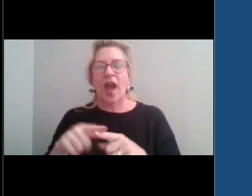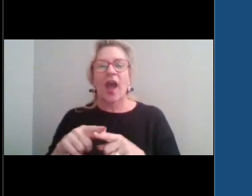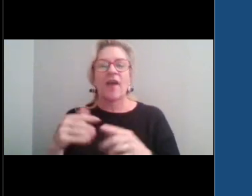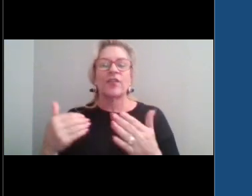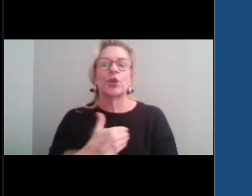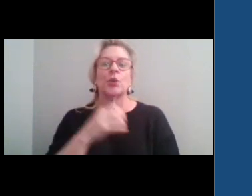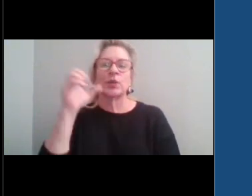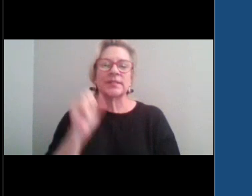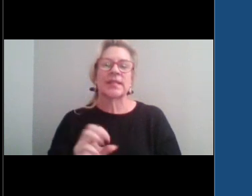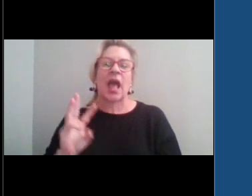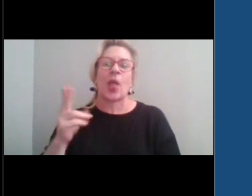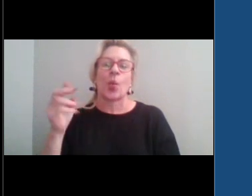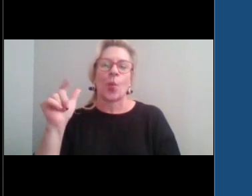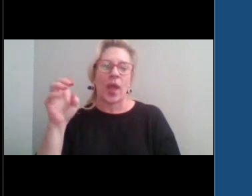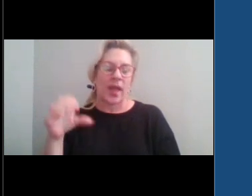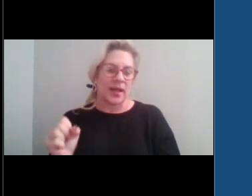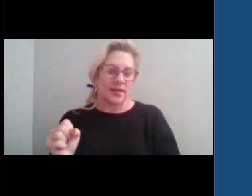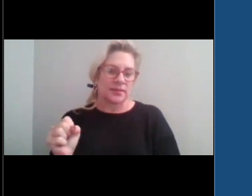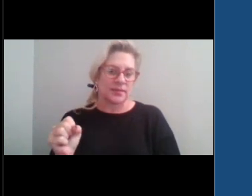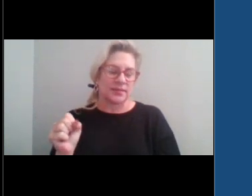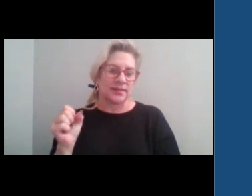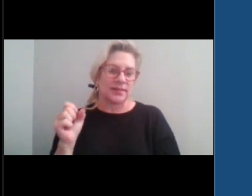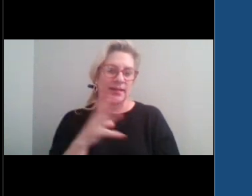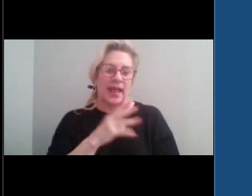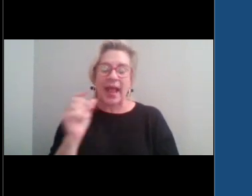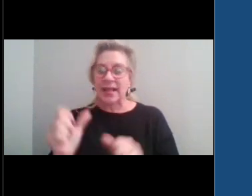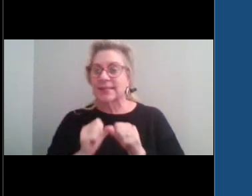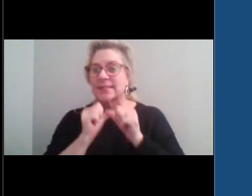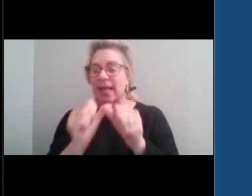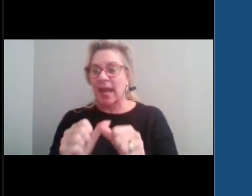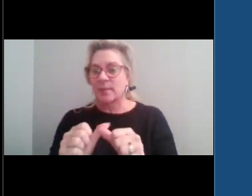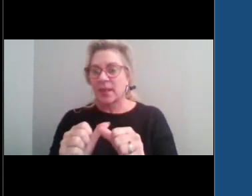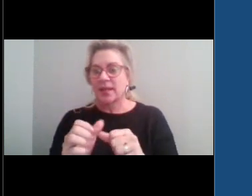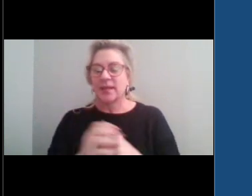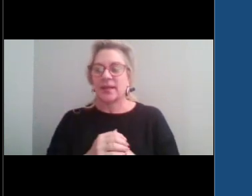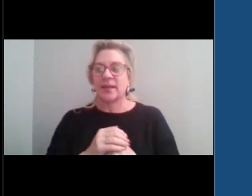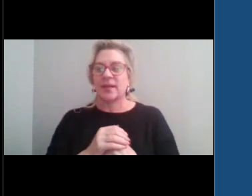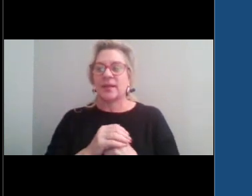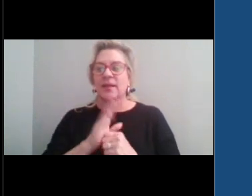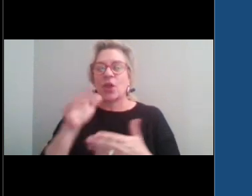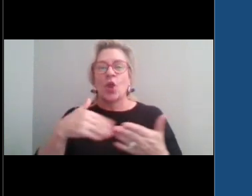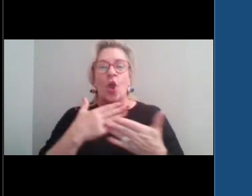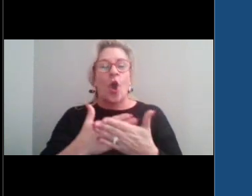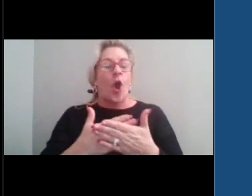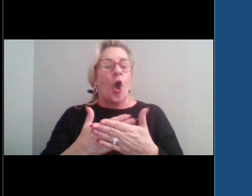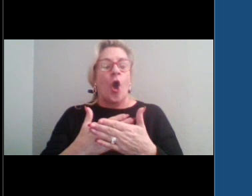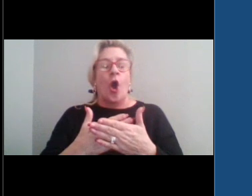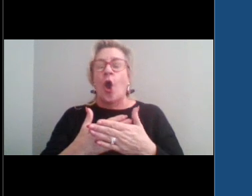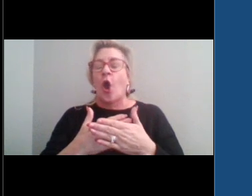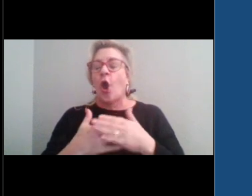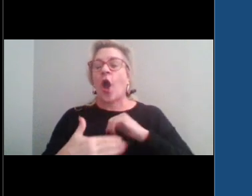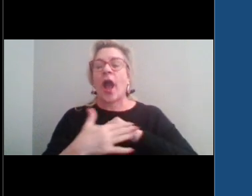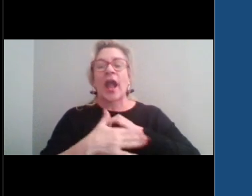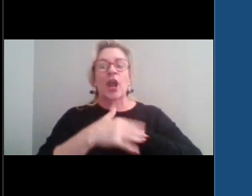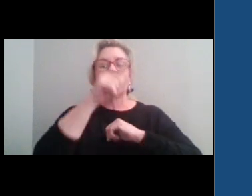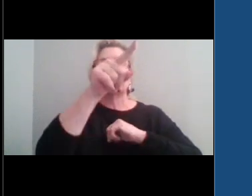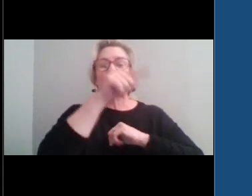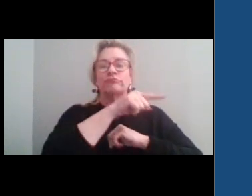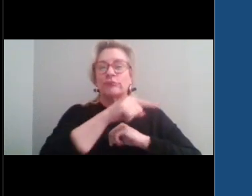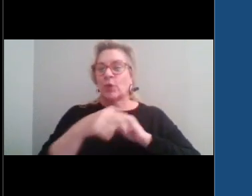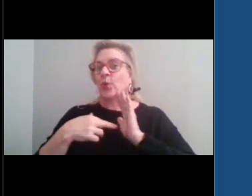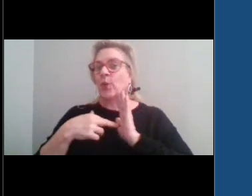the Executive Director for Climate Change and Sustainability there. All continents were represented at COP27 in